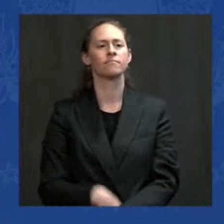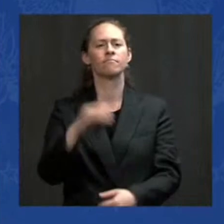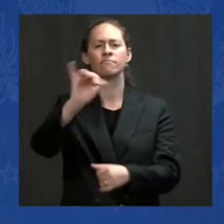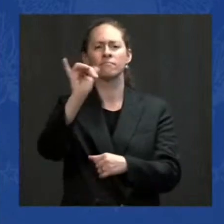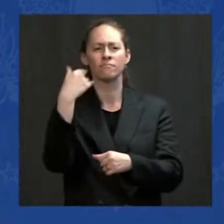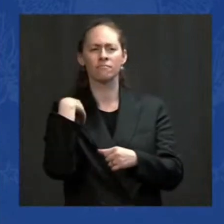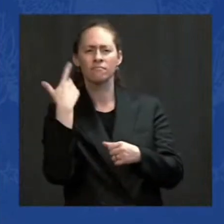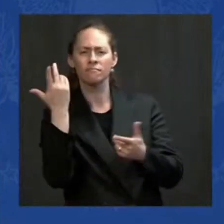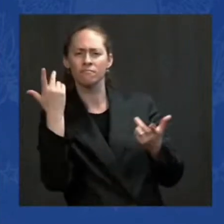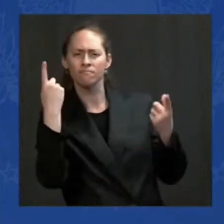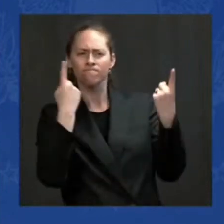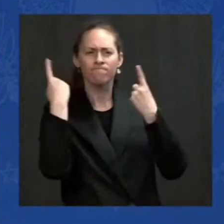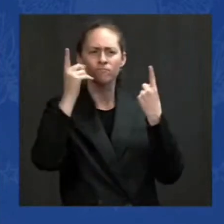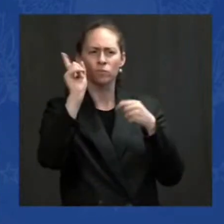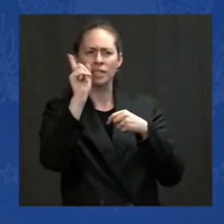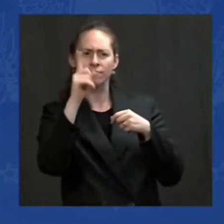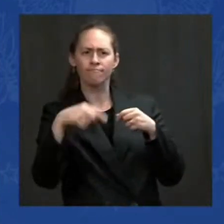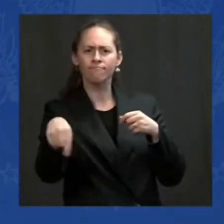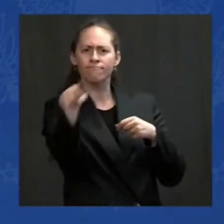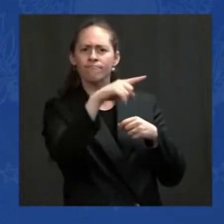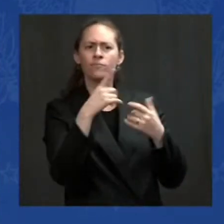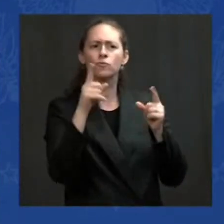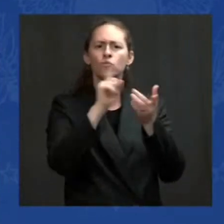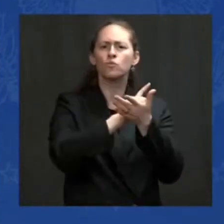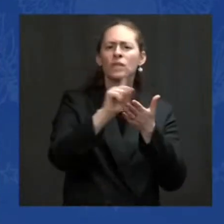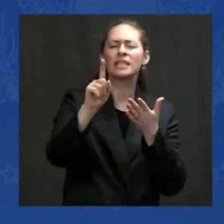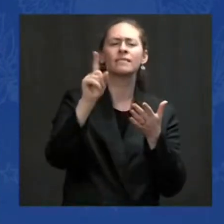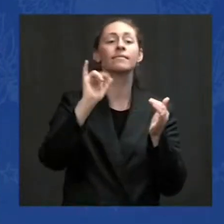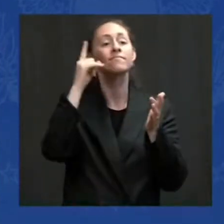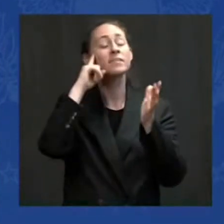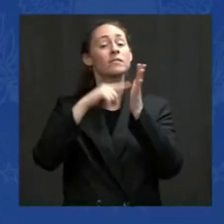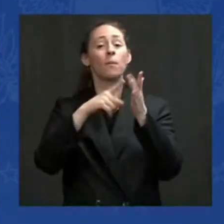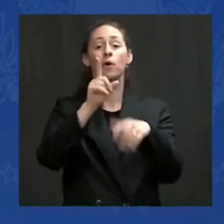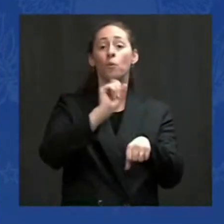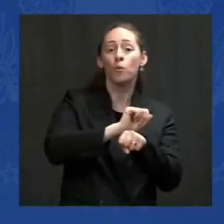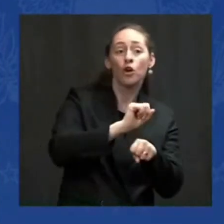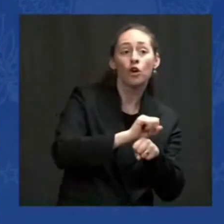time during the week, at workplaces and on school campuses.